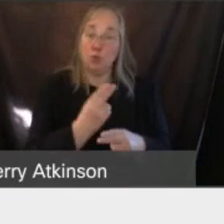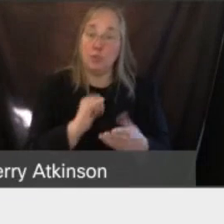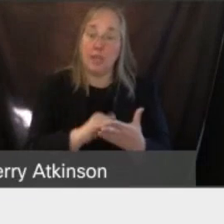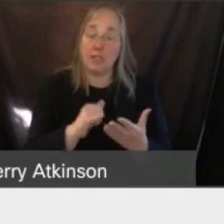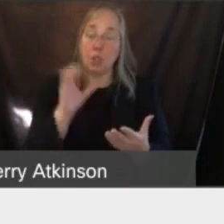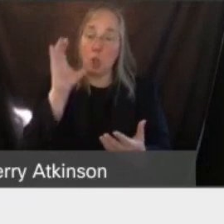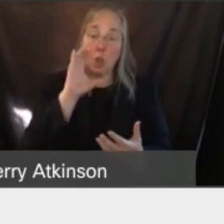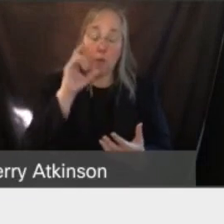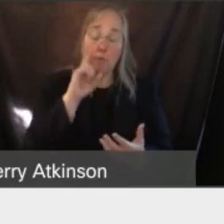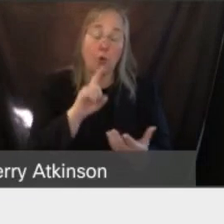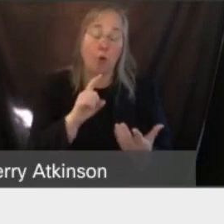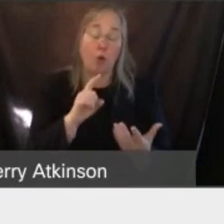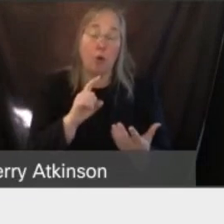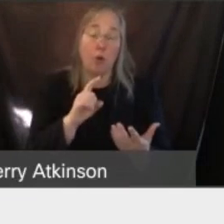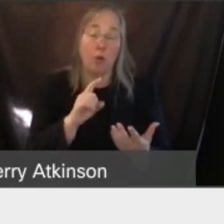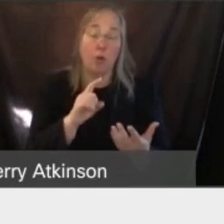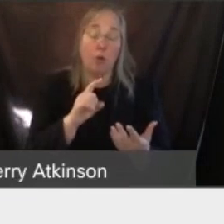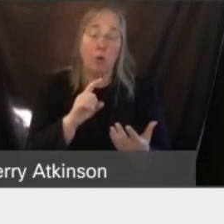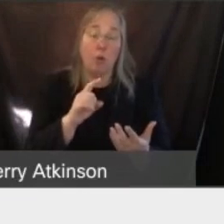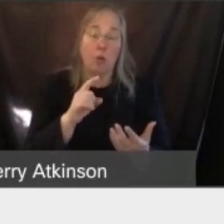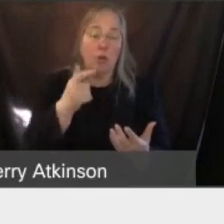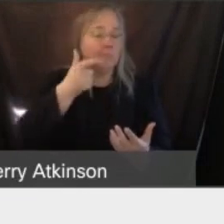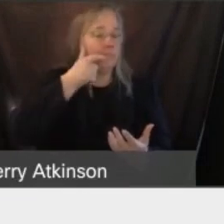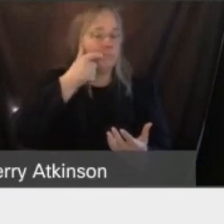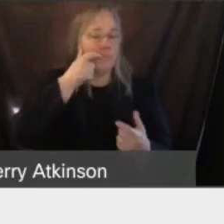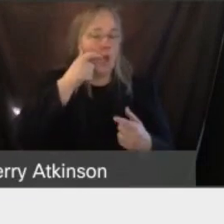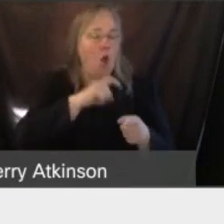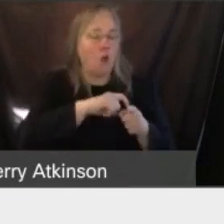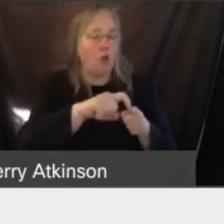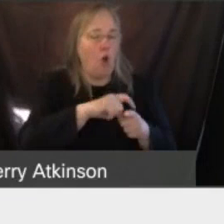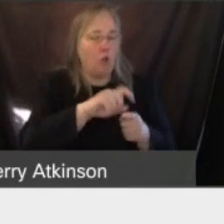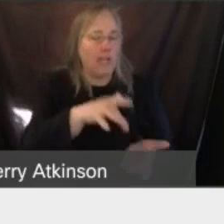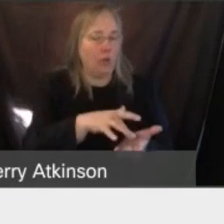a call center and things like that,